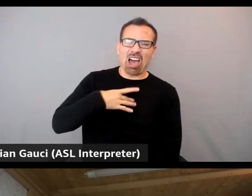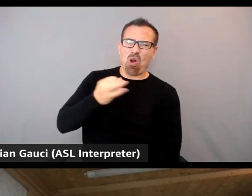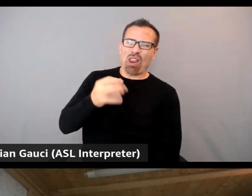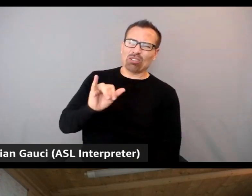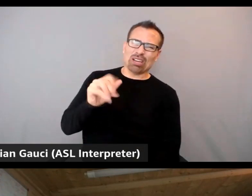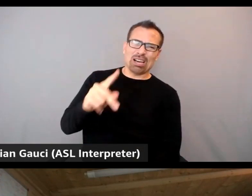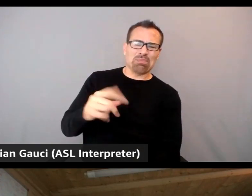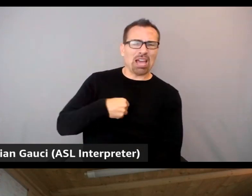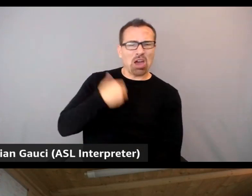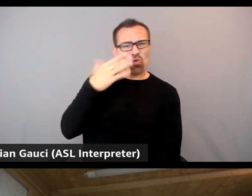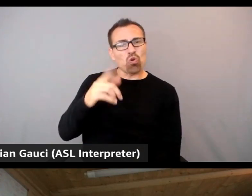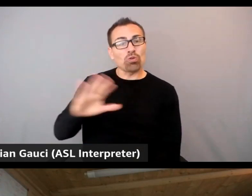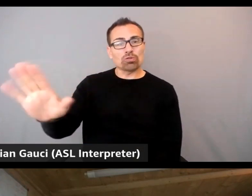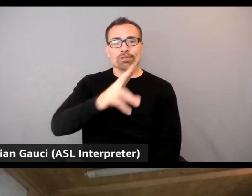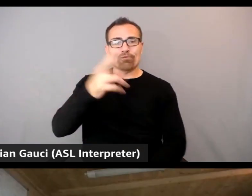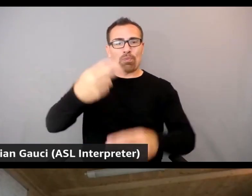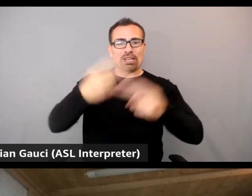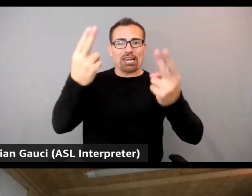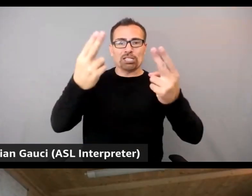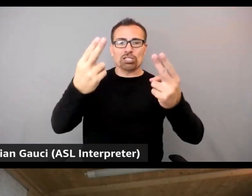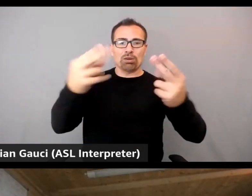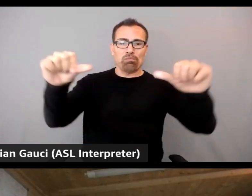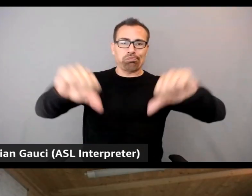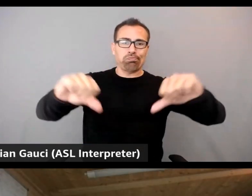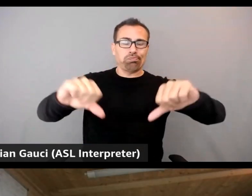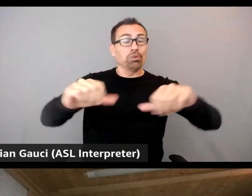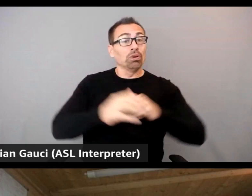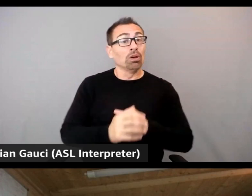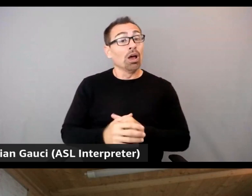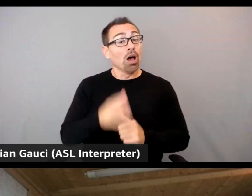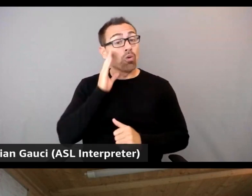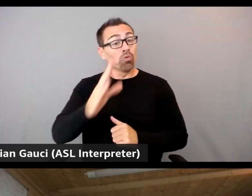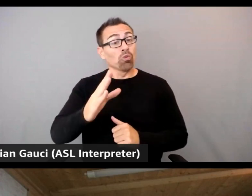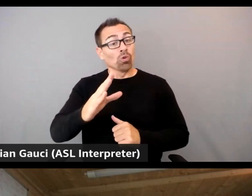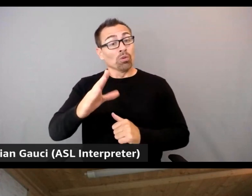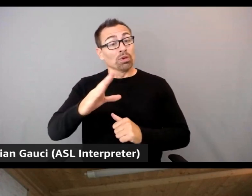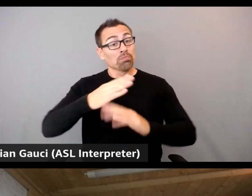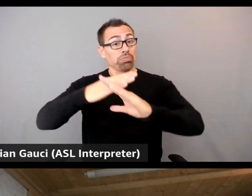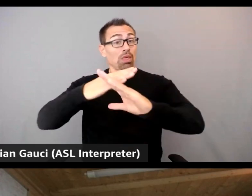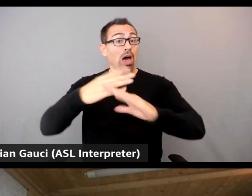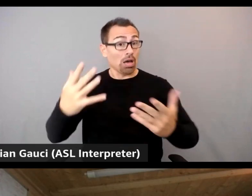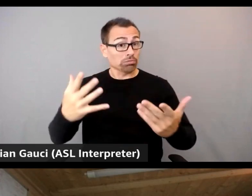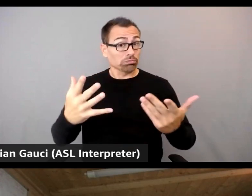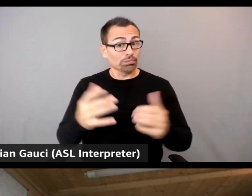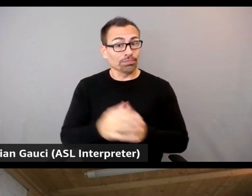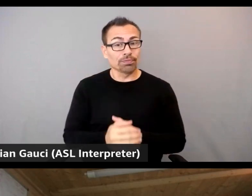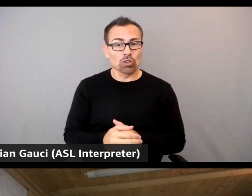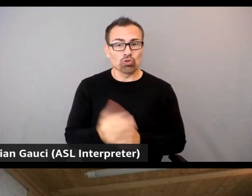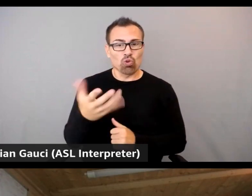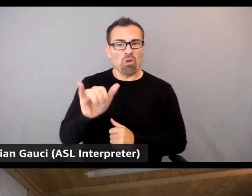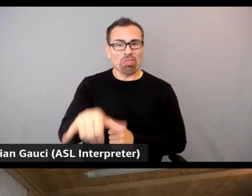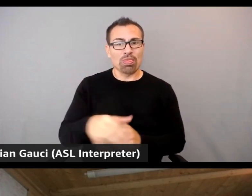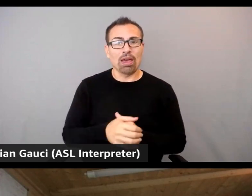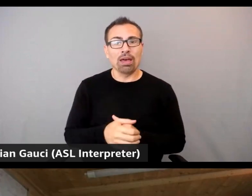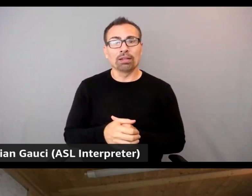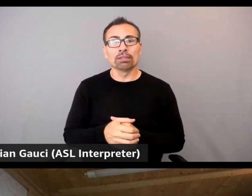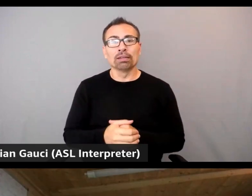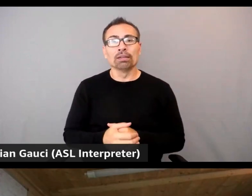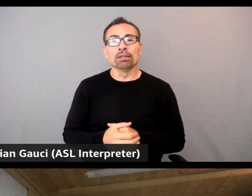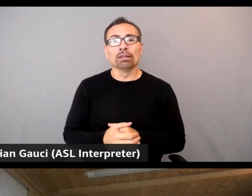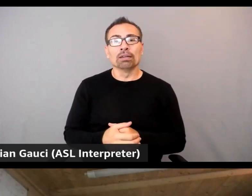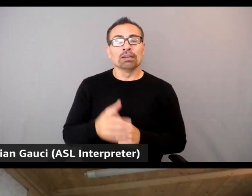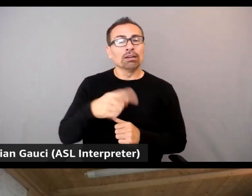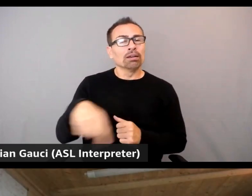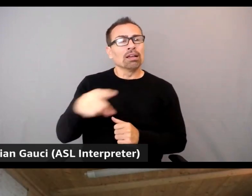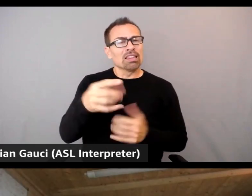they don't build up reputation. They can end up getting blocked. And that's really what you don't want to do. So to counter that, and this is what we call